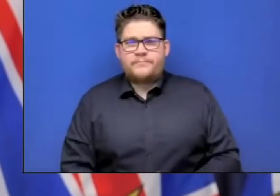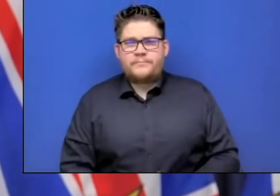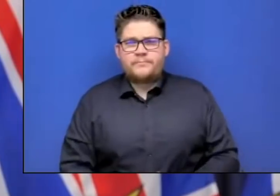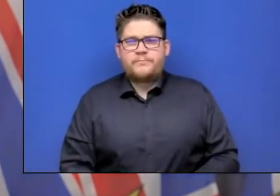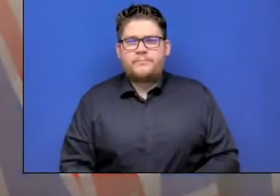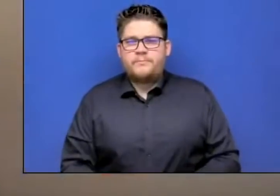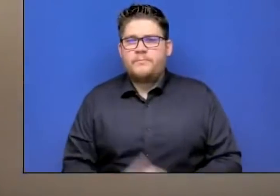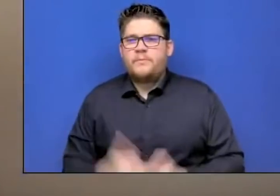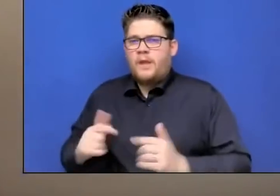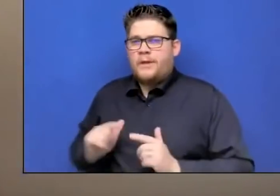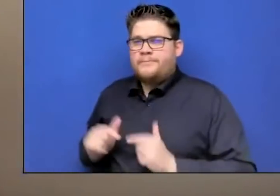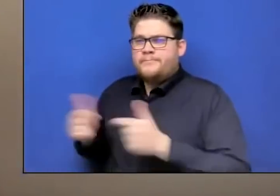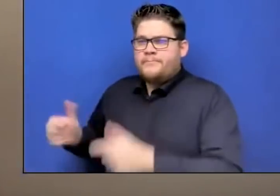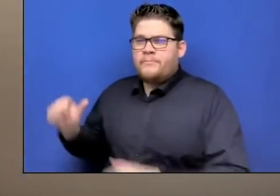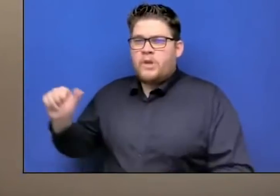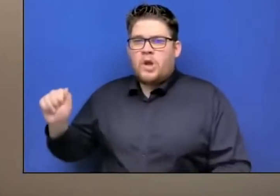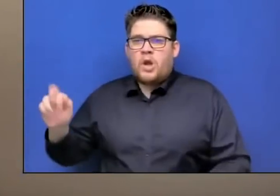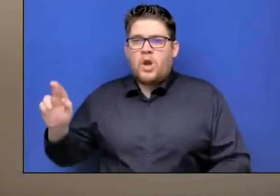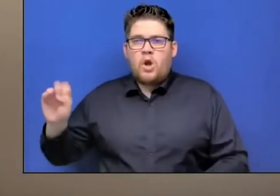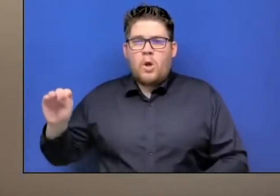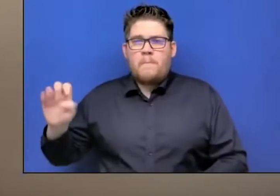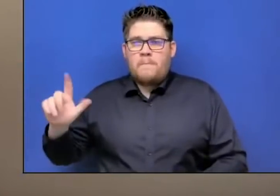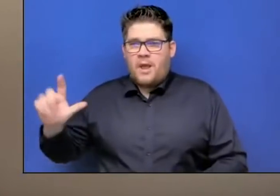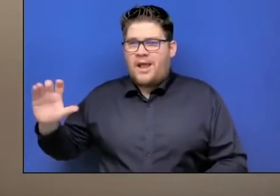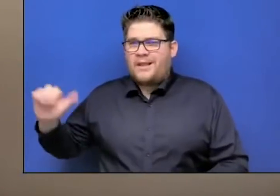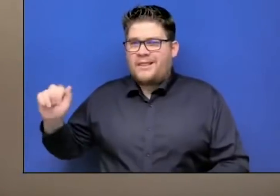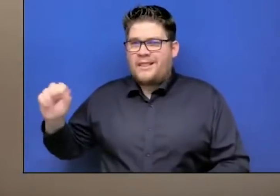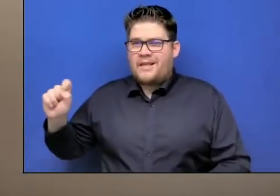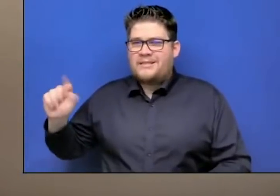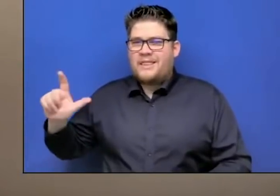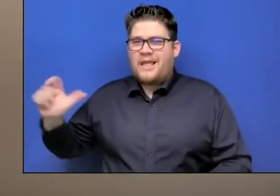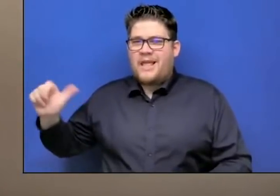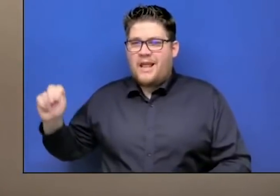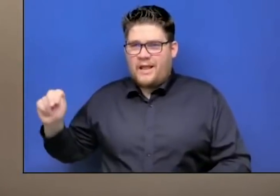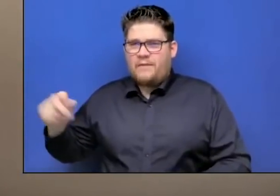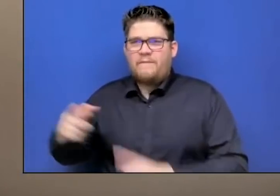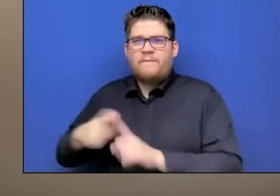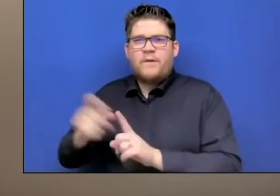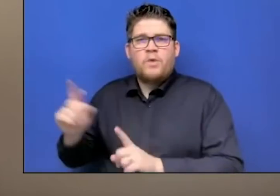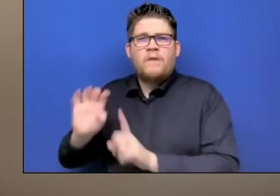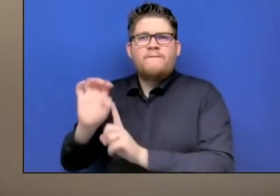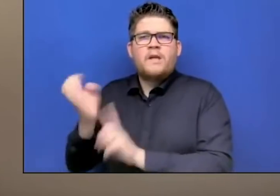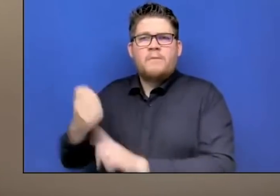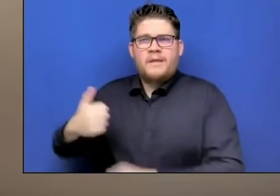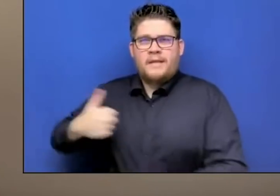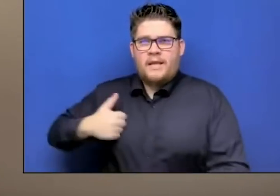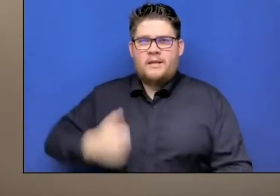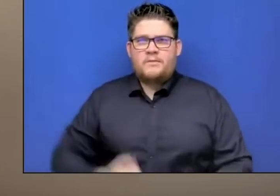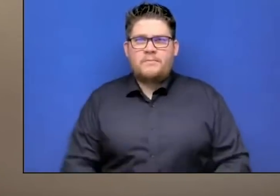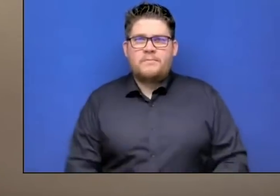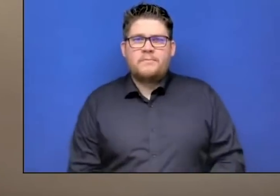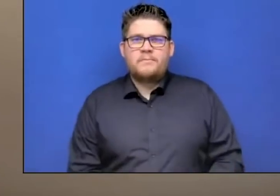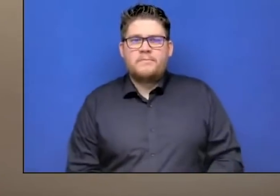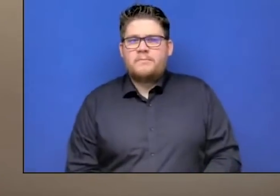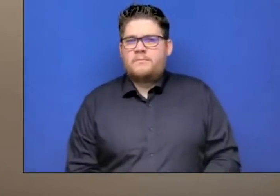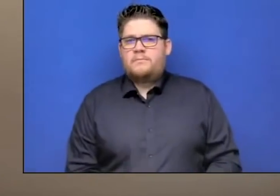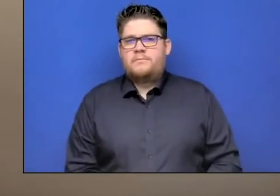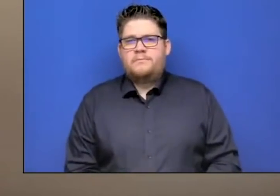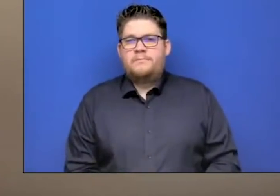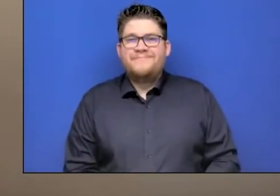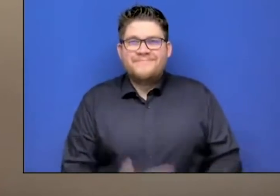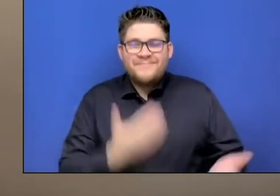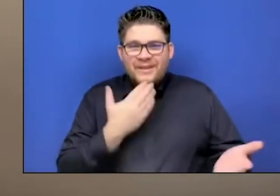Canada. Please go ahead, Armel. Thank you very much. My name is Armel Castellan, warning